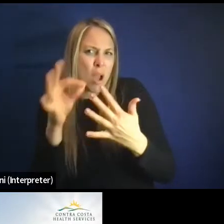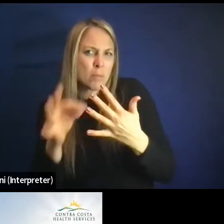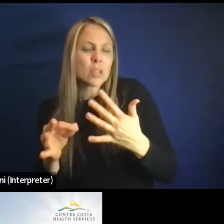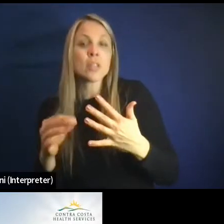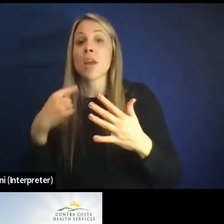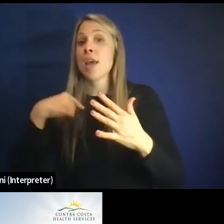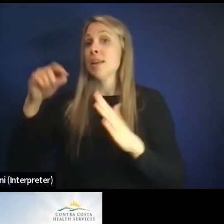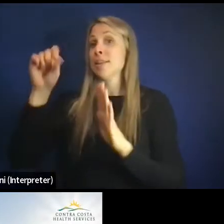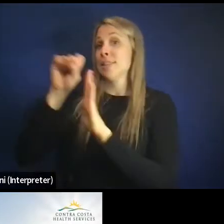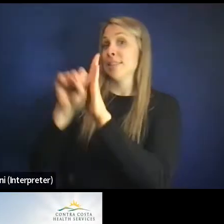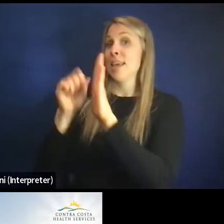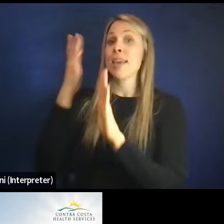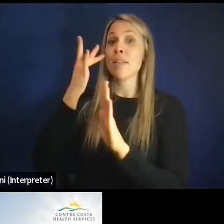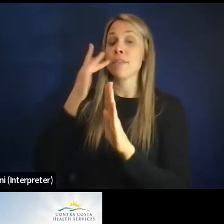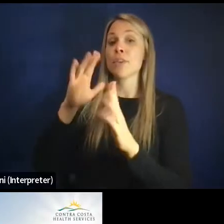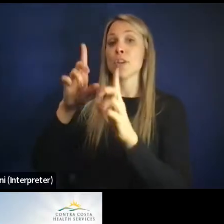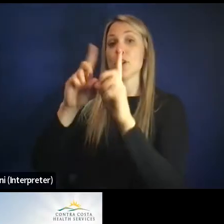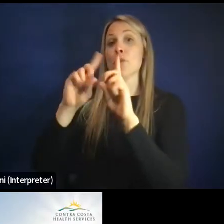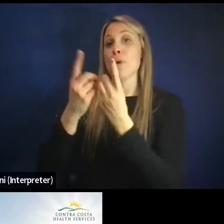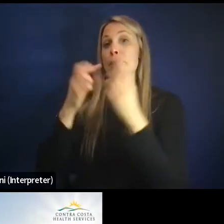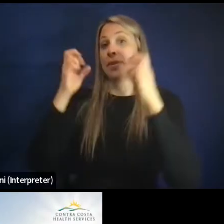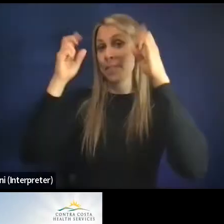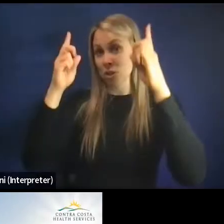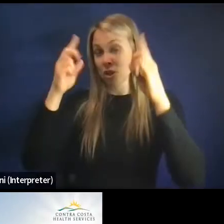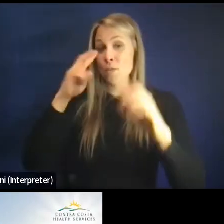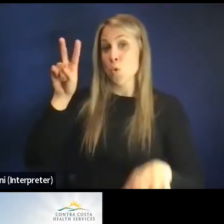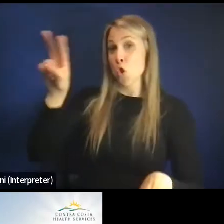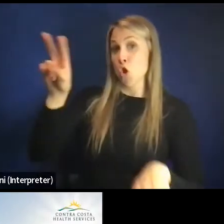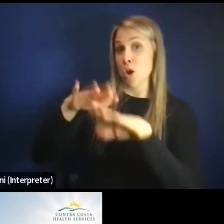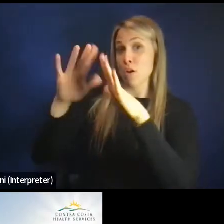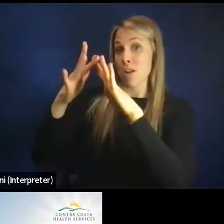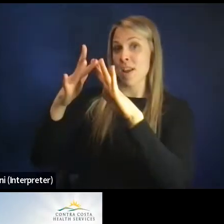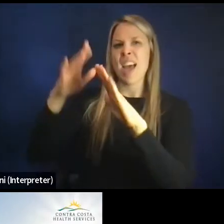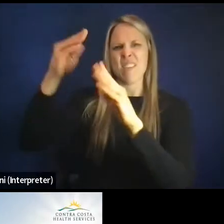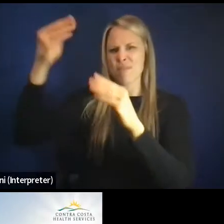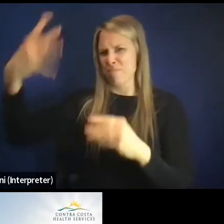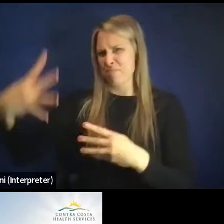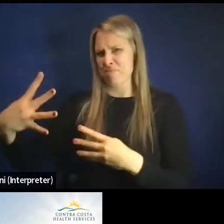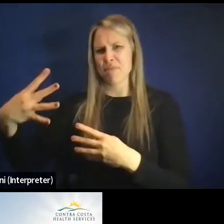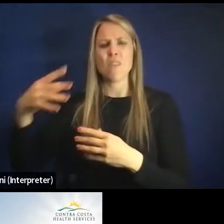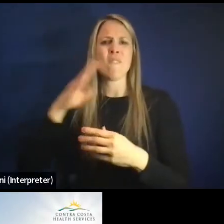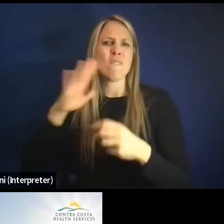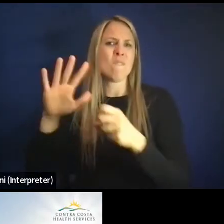California Department of Education, if you go on, they have a whole homeschooling